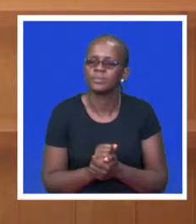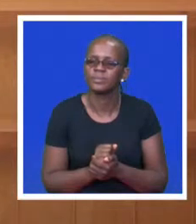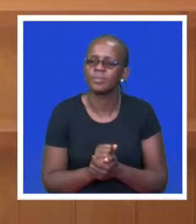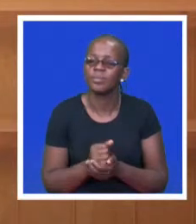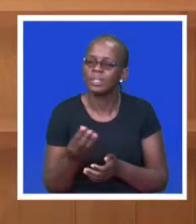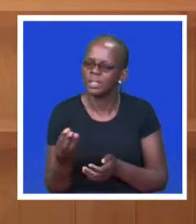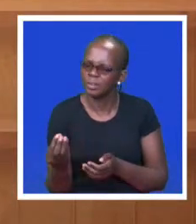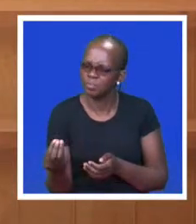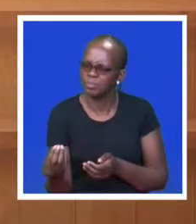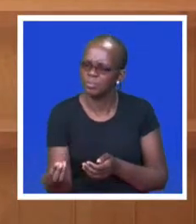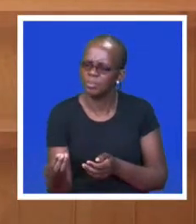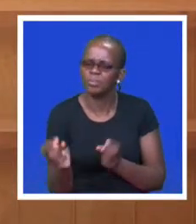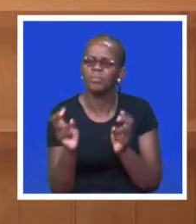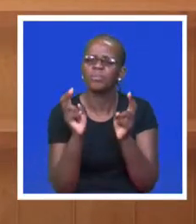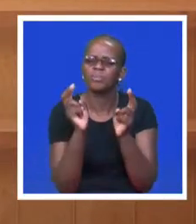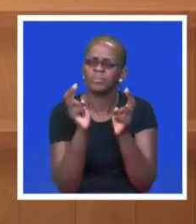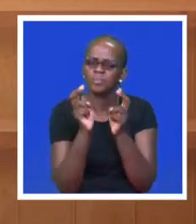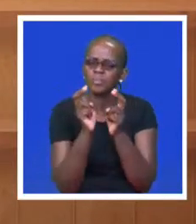Mouse